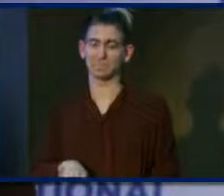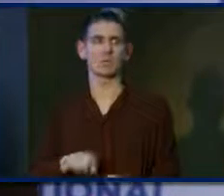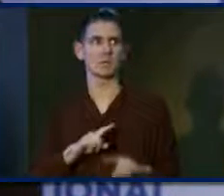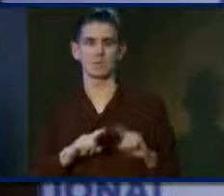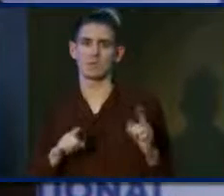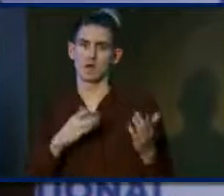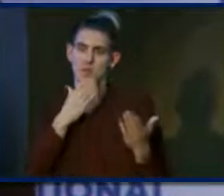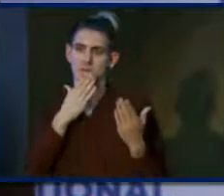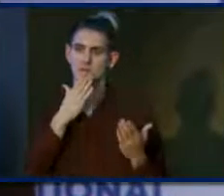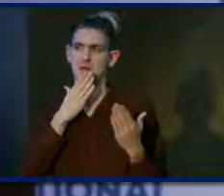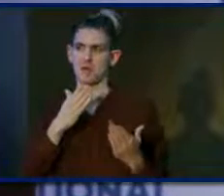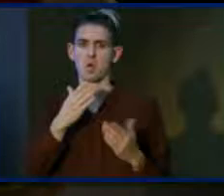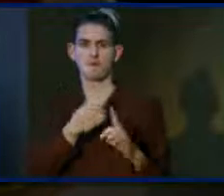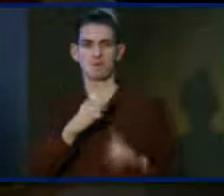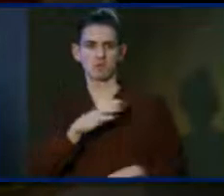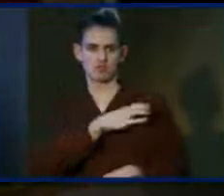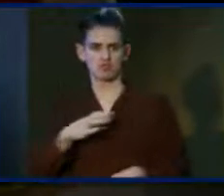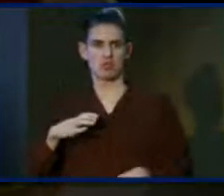District.